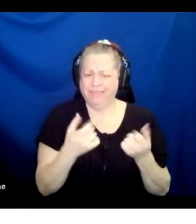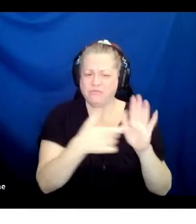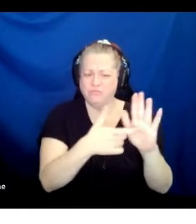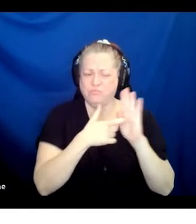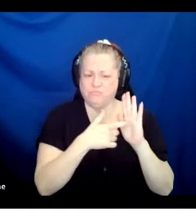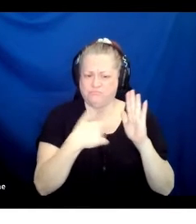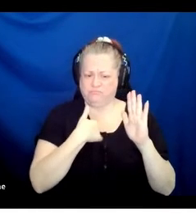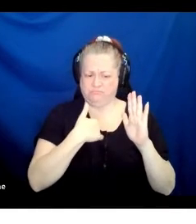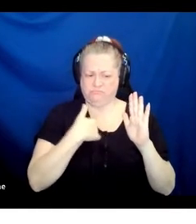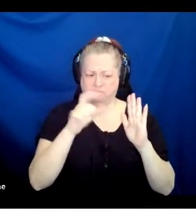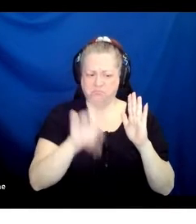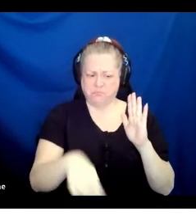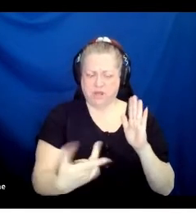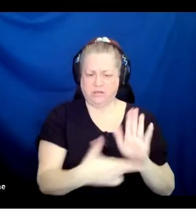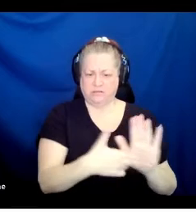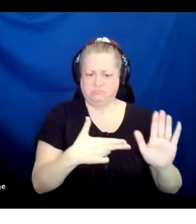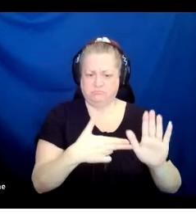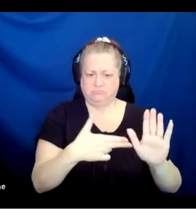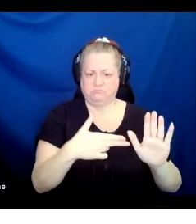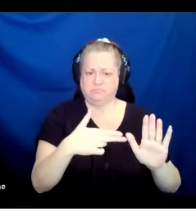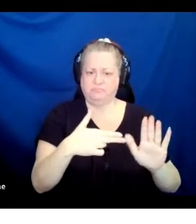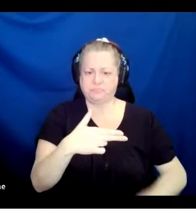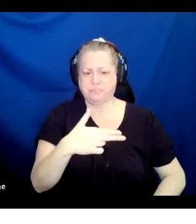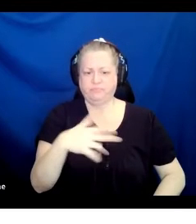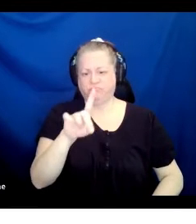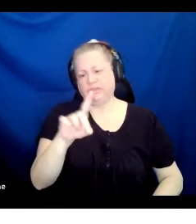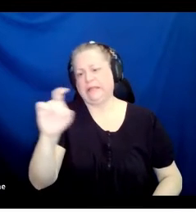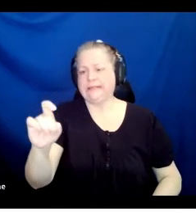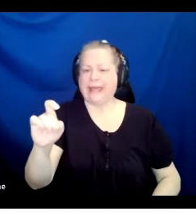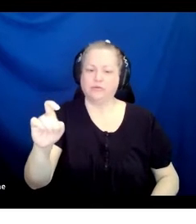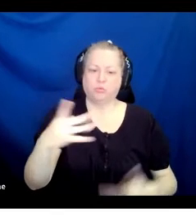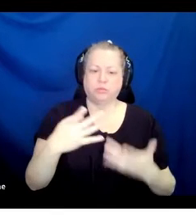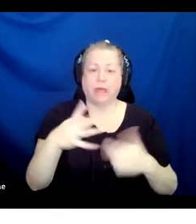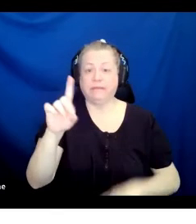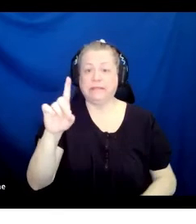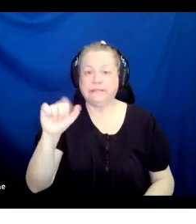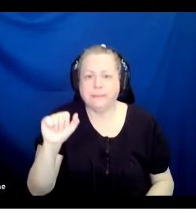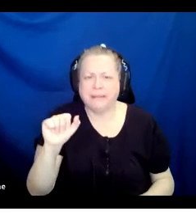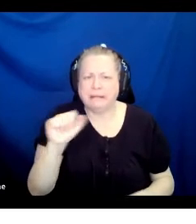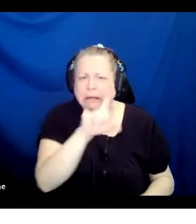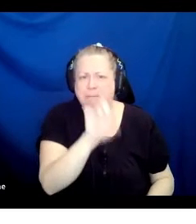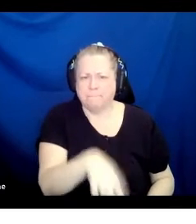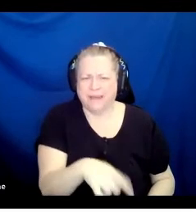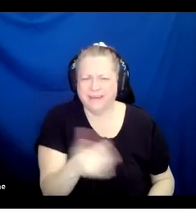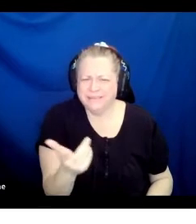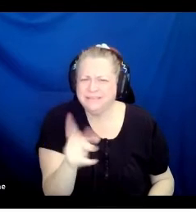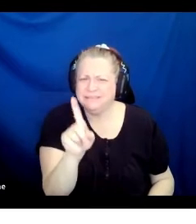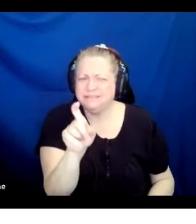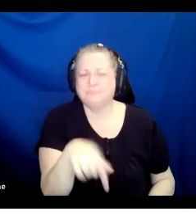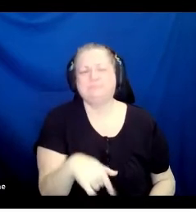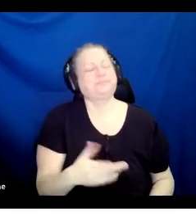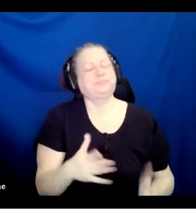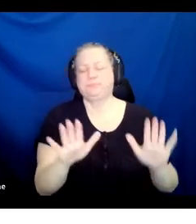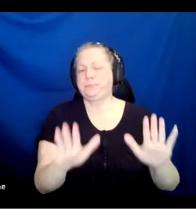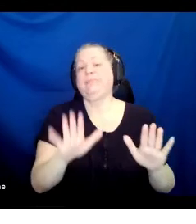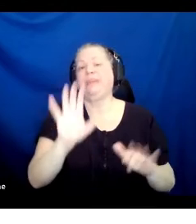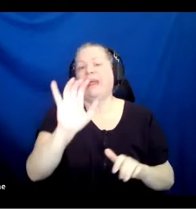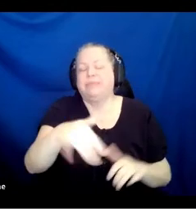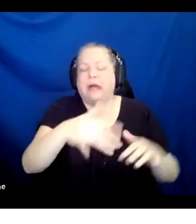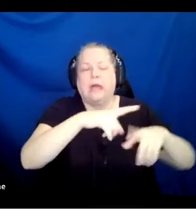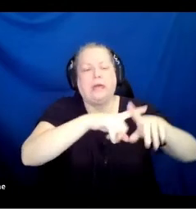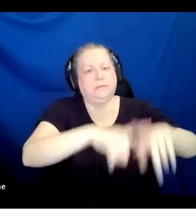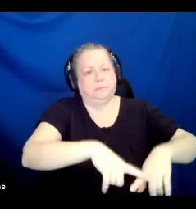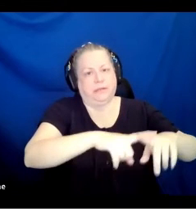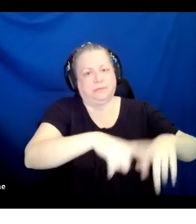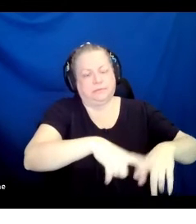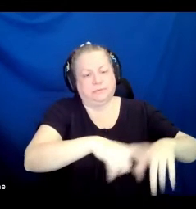So that actually depends upon how a member's disability is determined and who it was completed by.